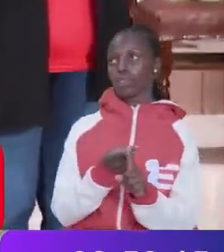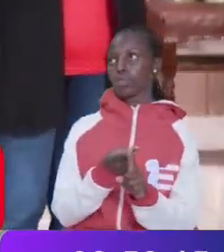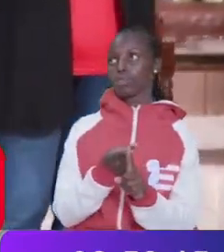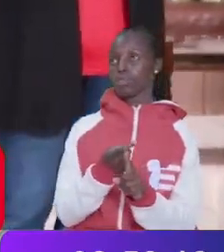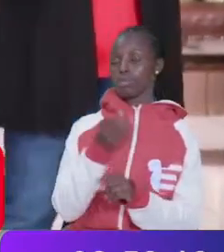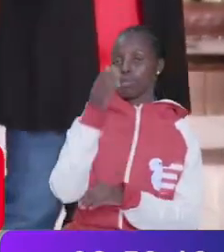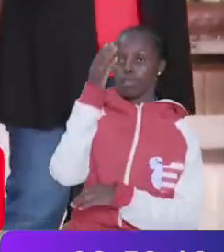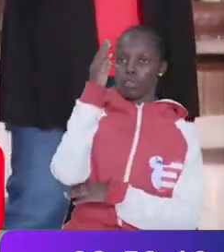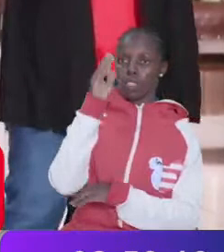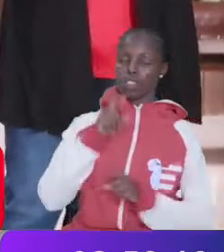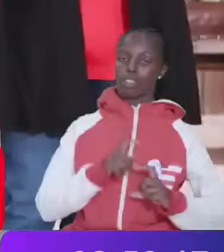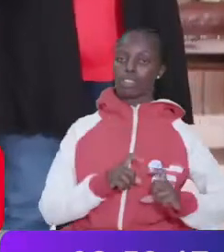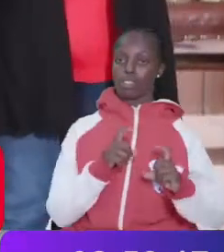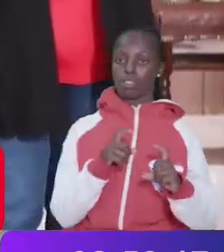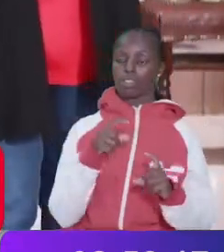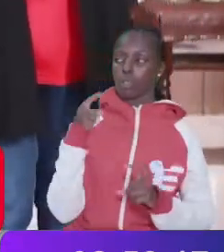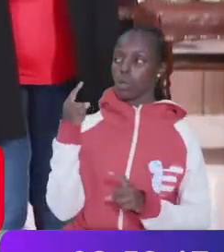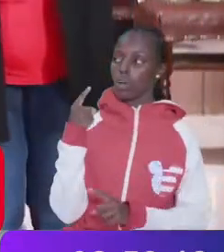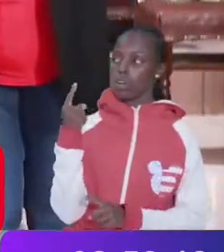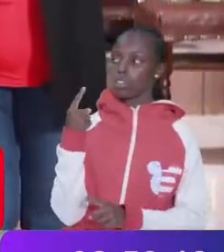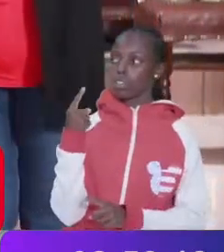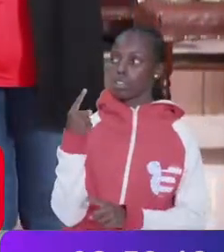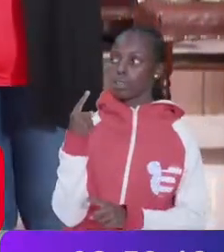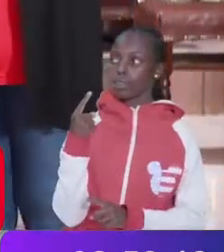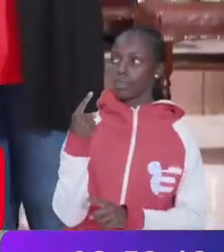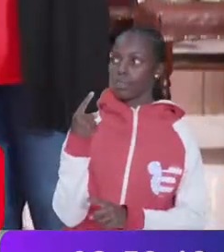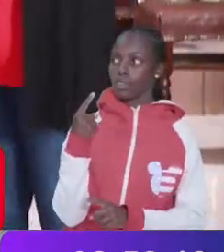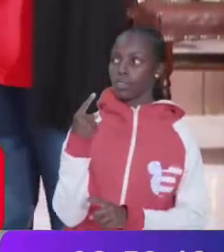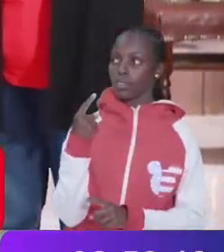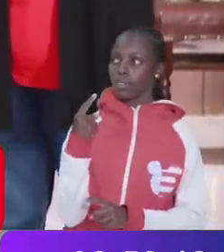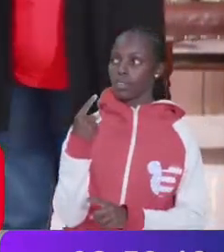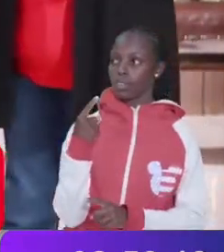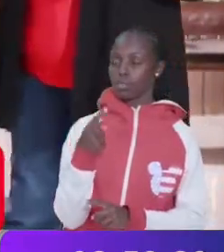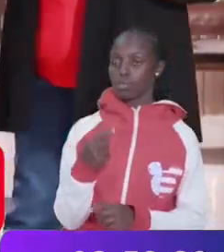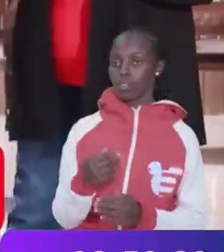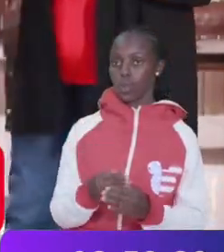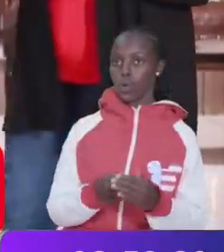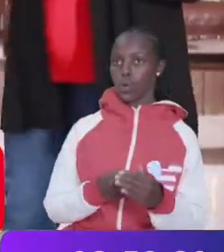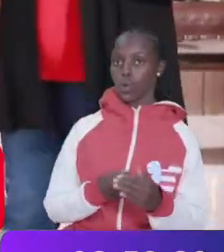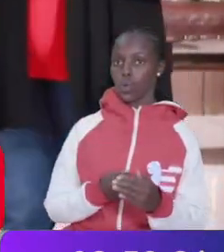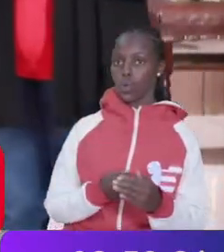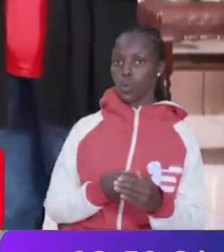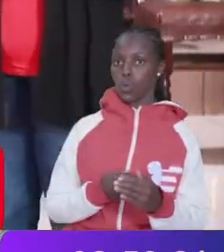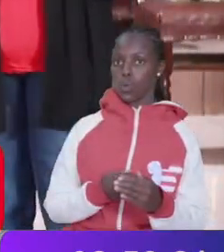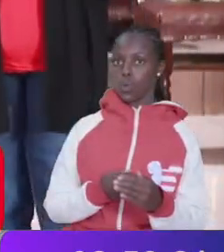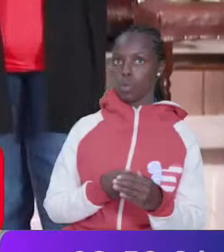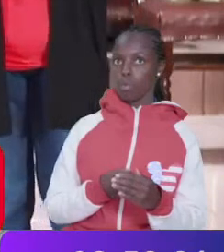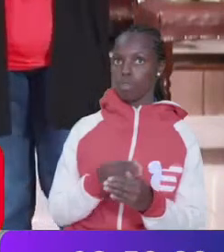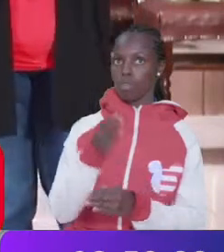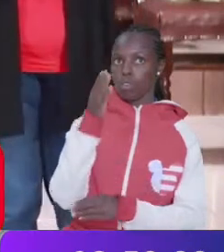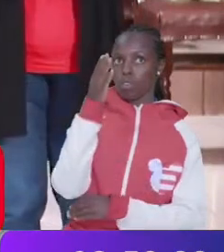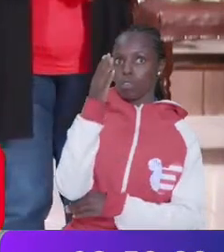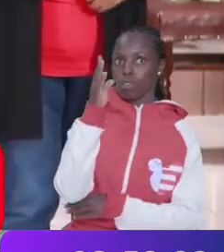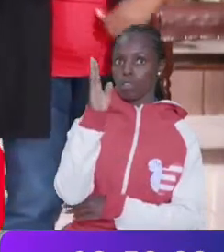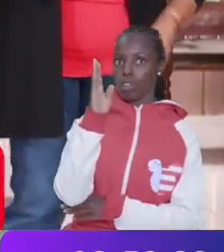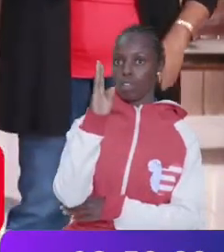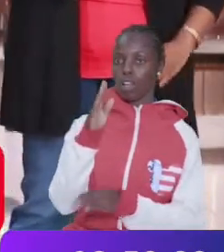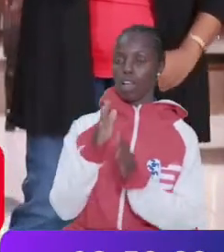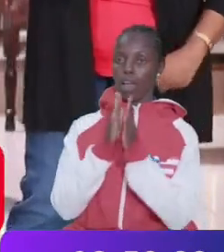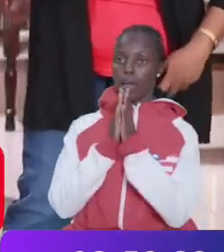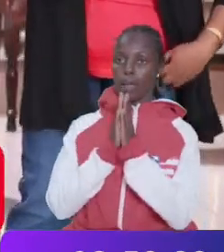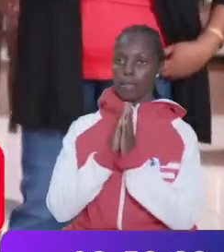peke yake. Let's go before the Lord and repent of our sins. Yes, let's repent. Let's